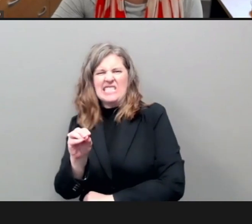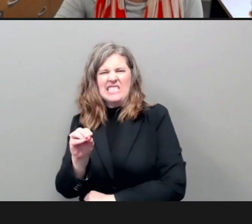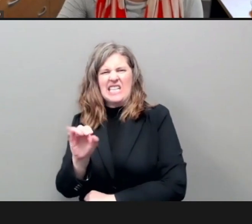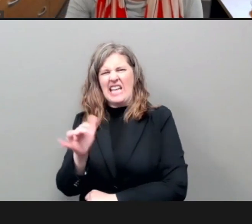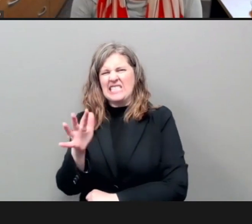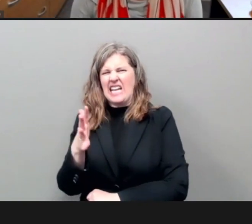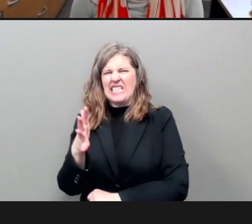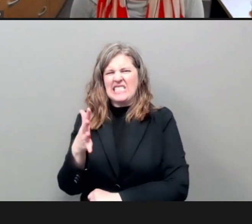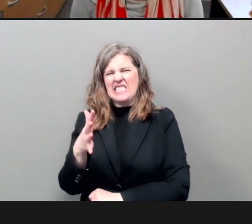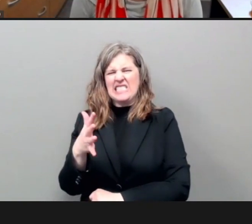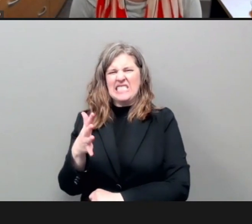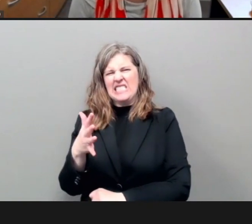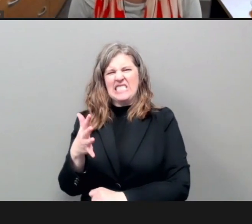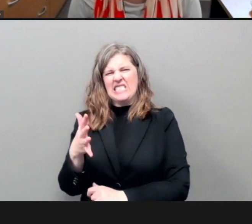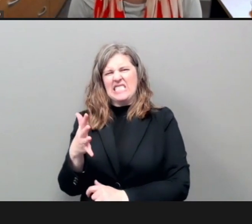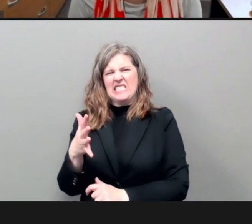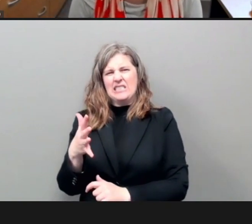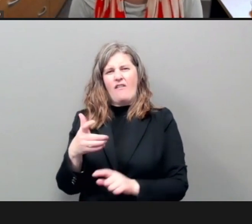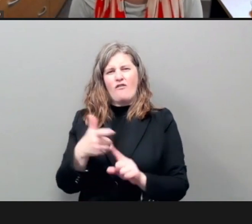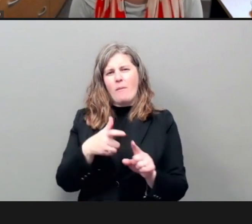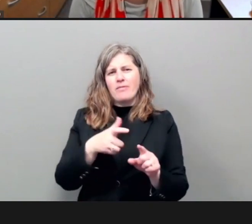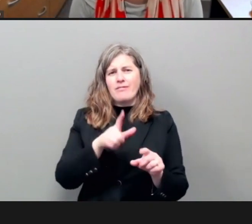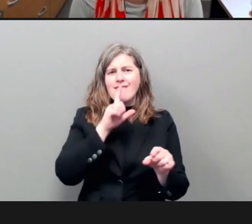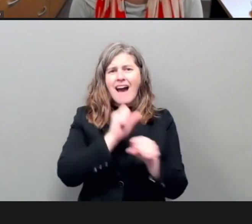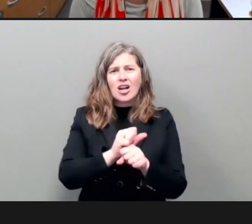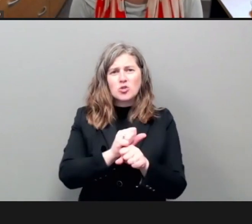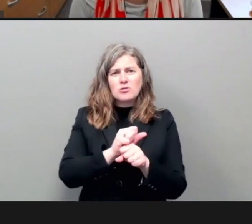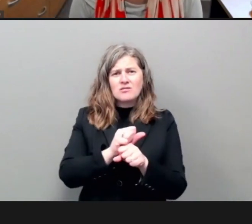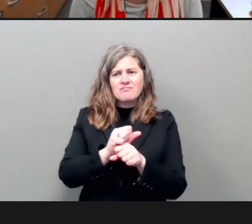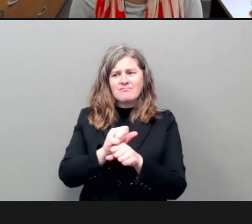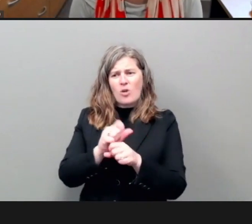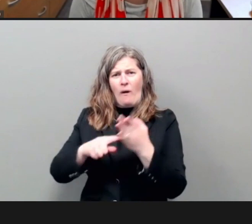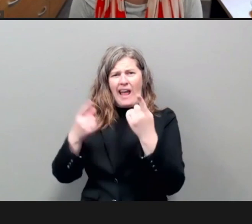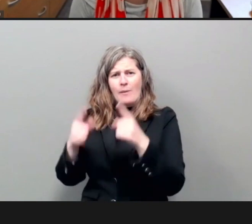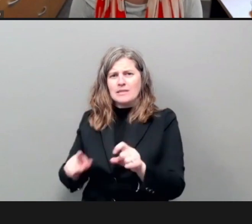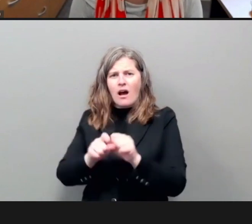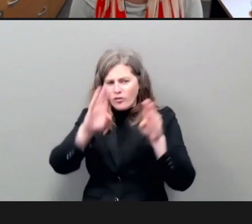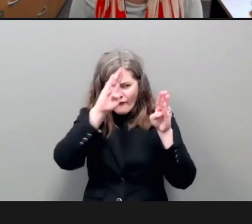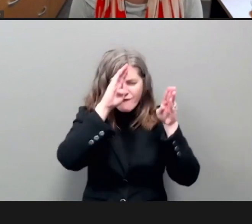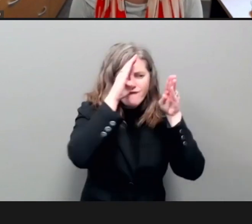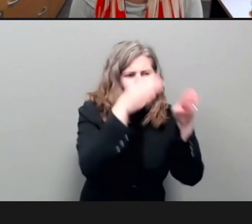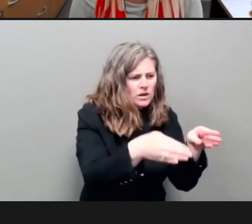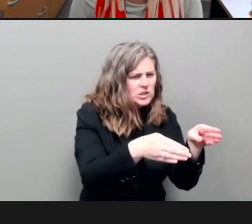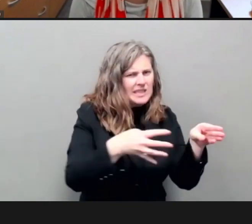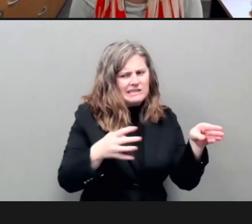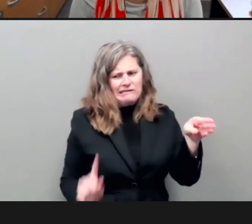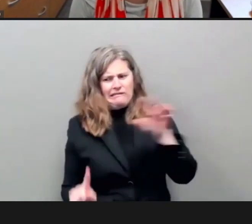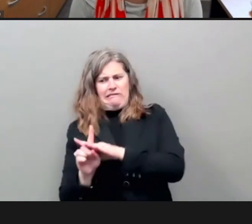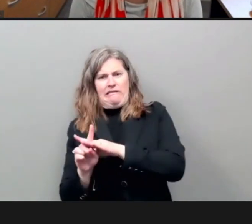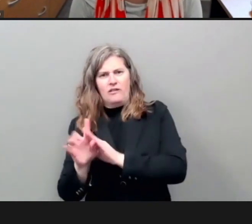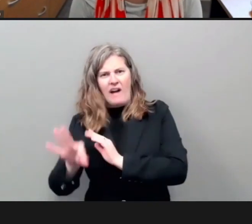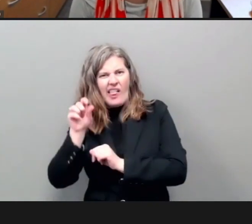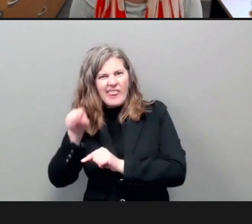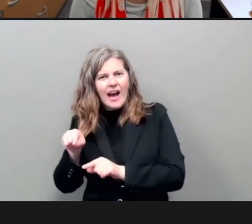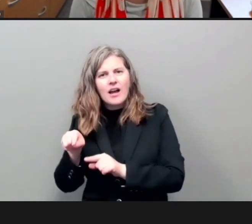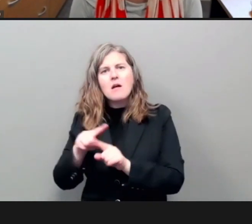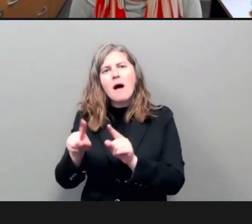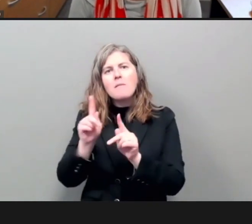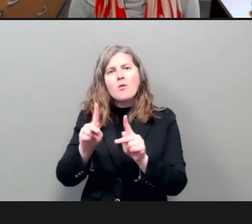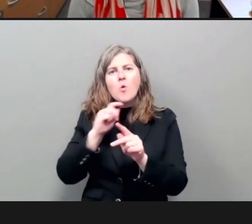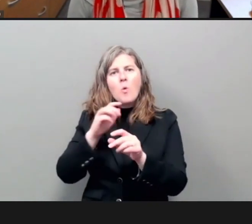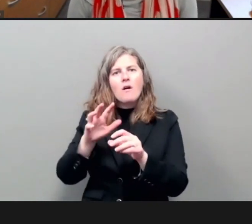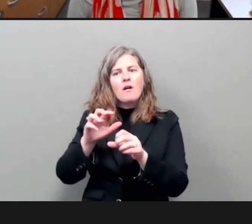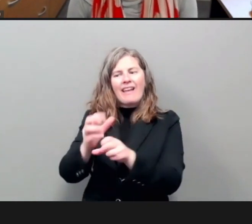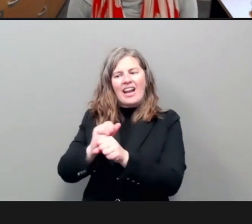of a byproduct of the research and not the end result of it. And the percent of people getting COVID in those intervals, not